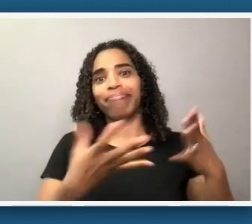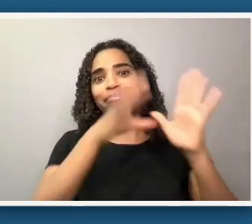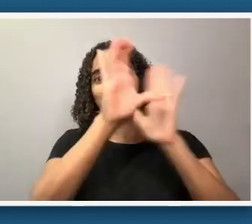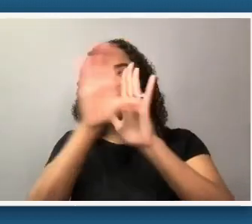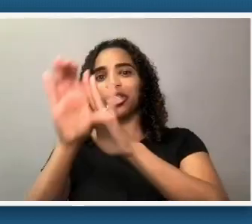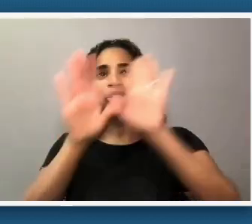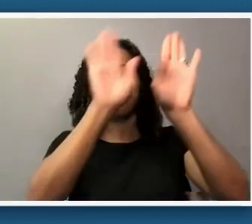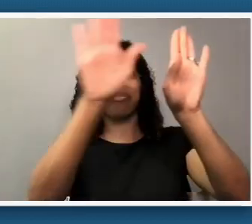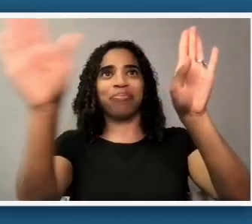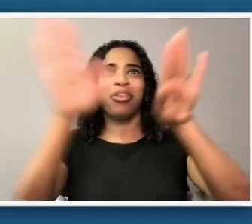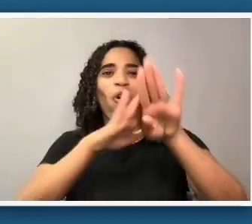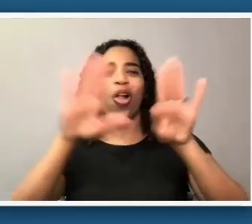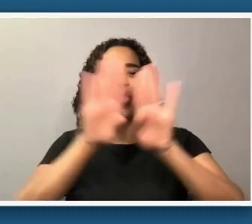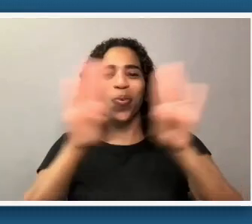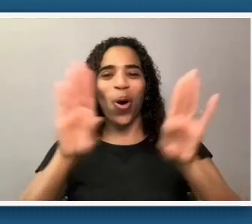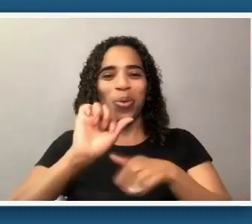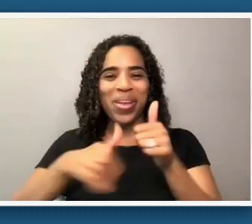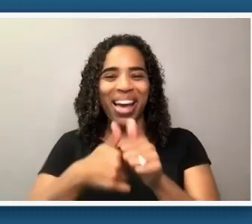wall behind me.